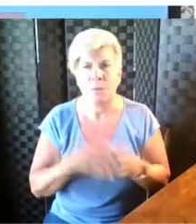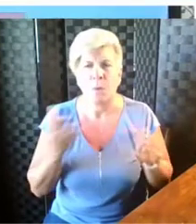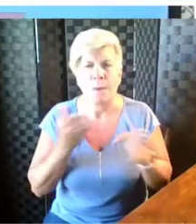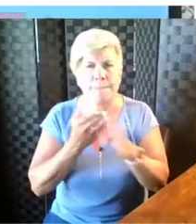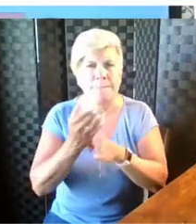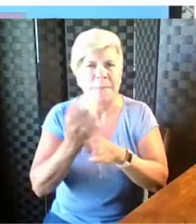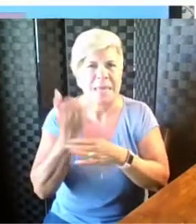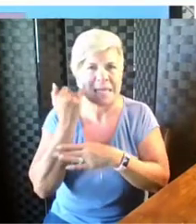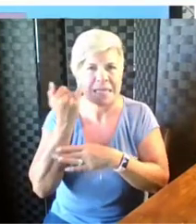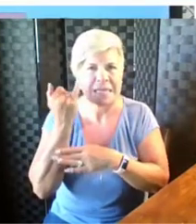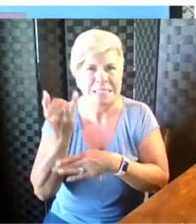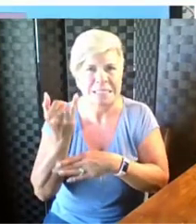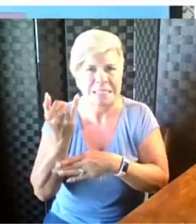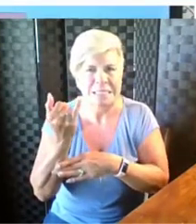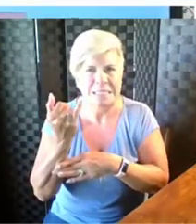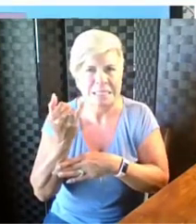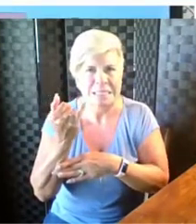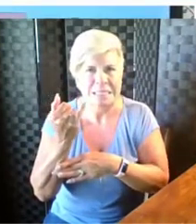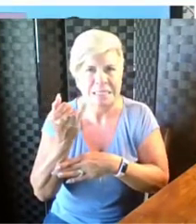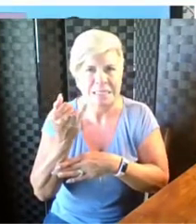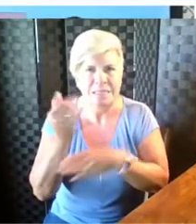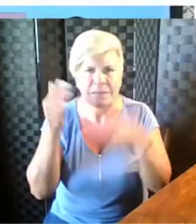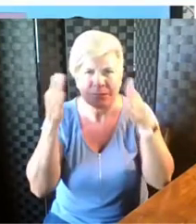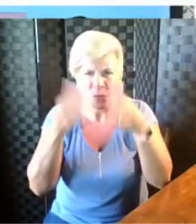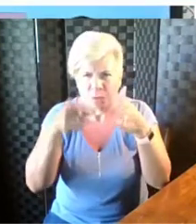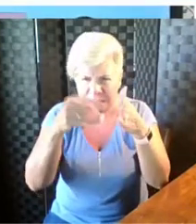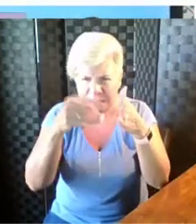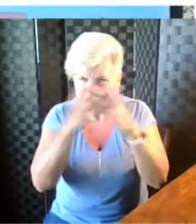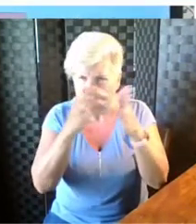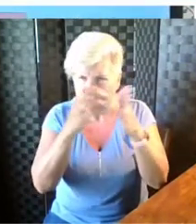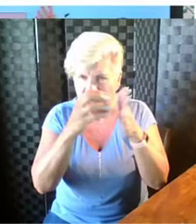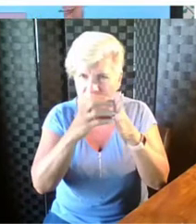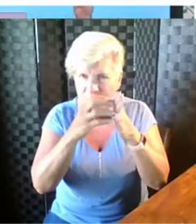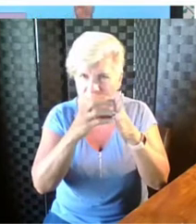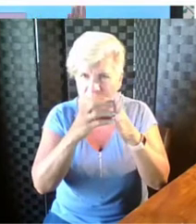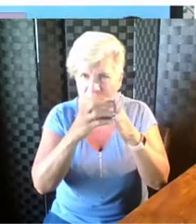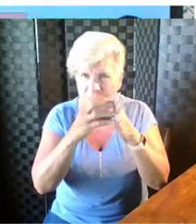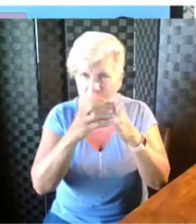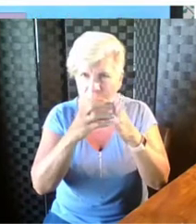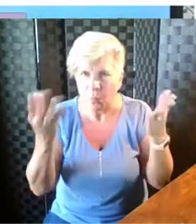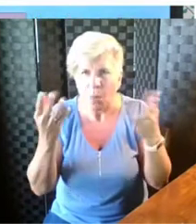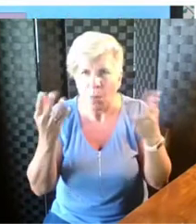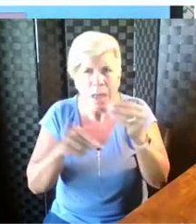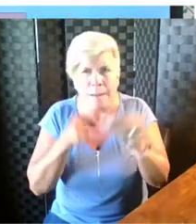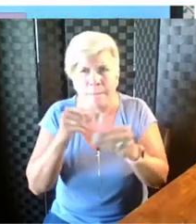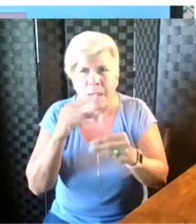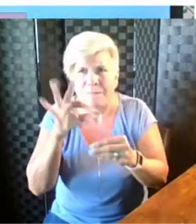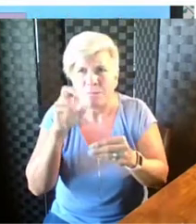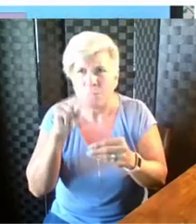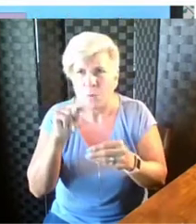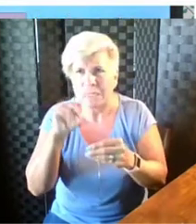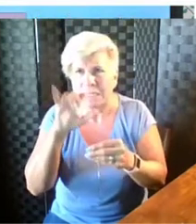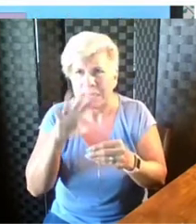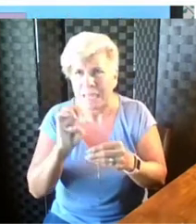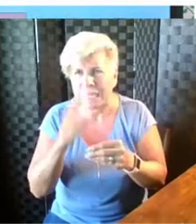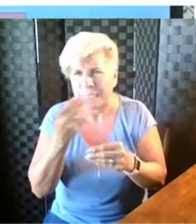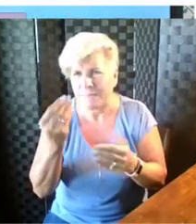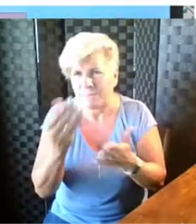is the main idea of this particular article? What about Fortnite and fundraising?